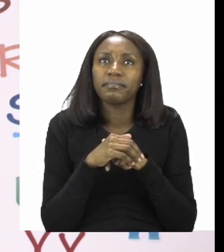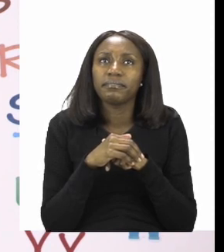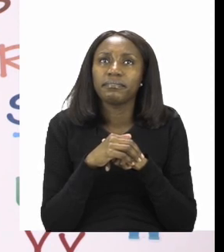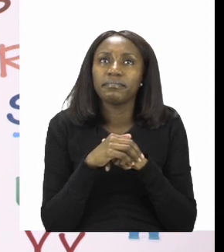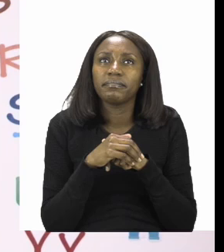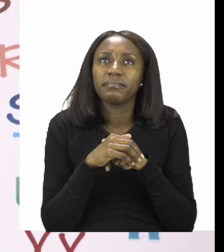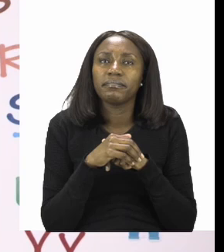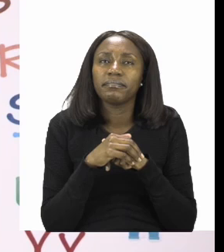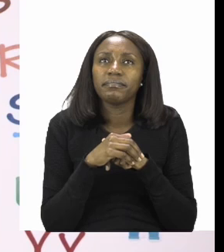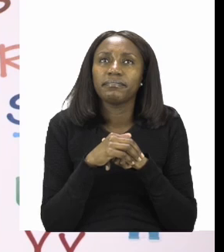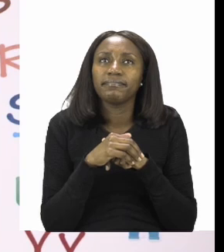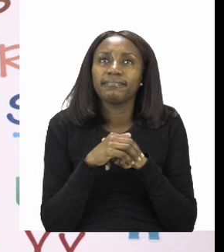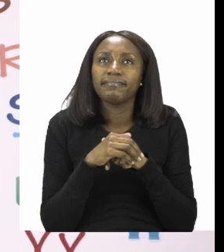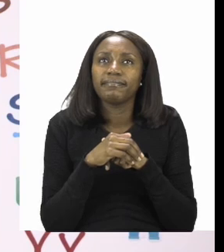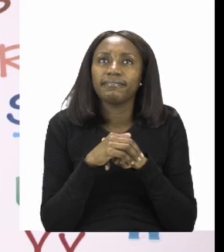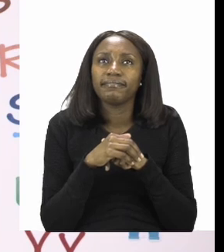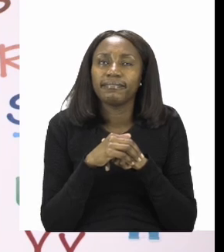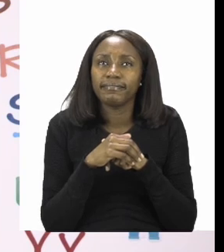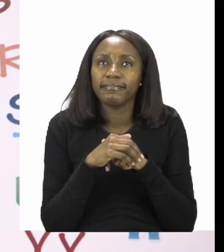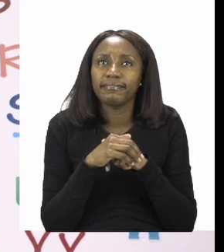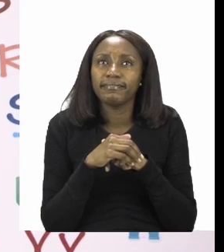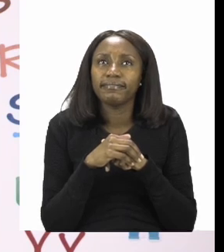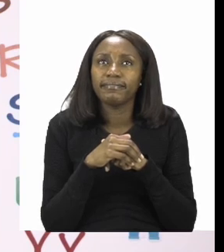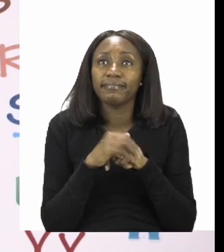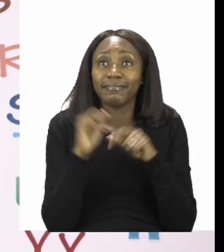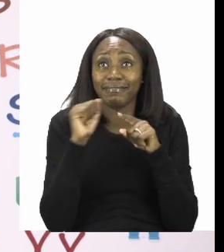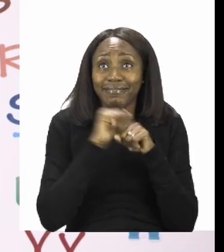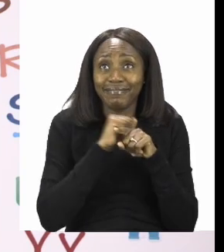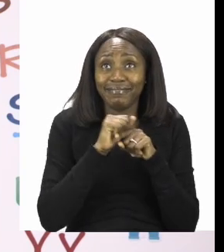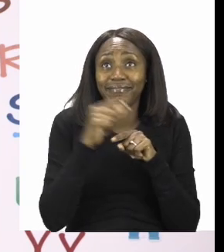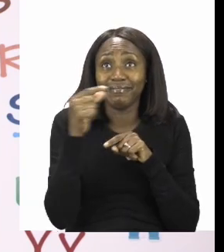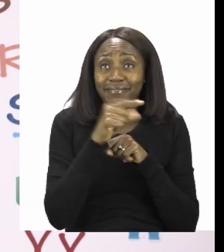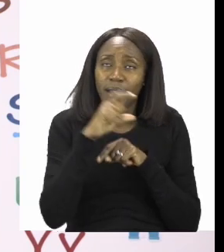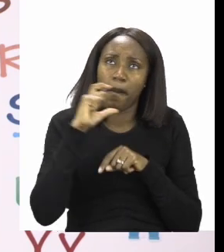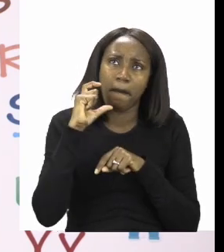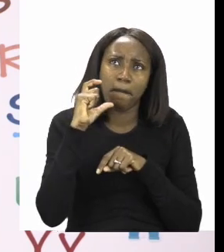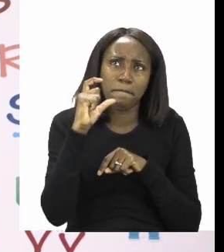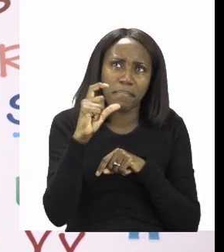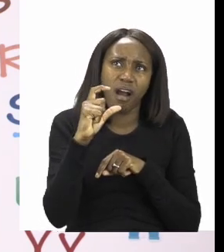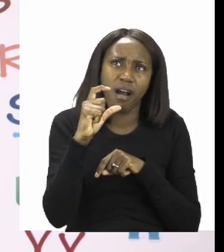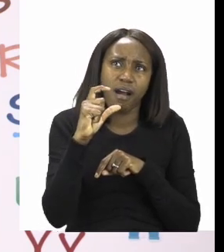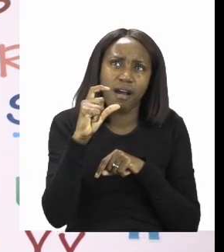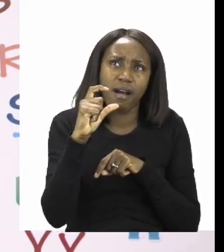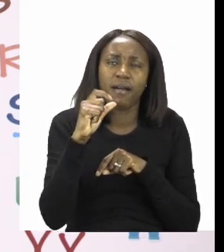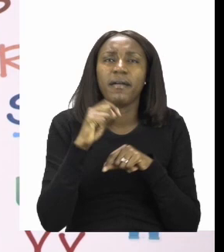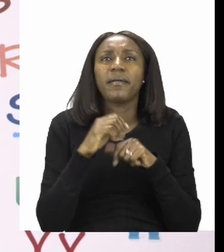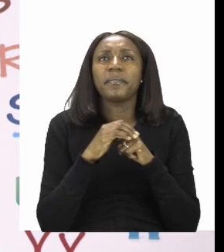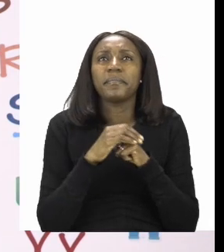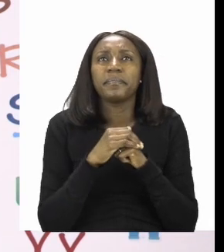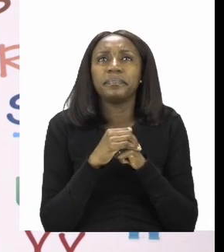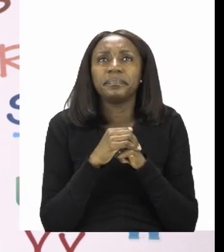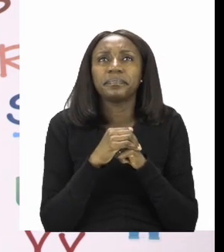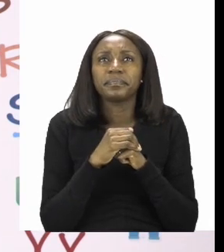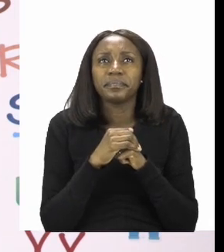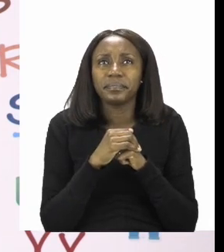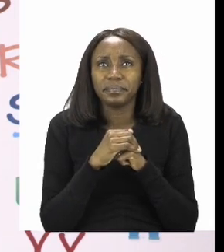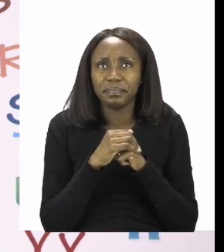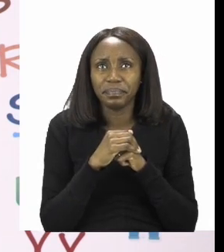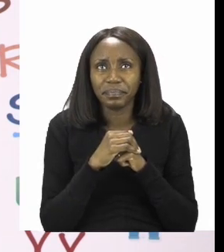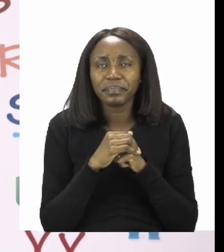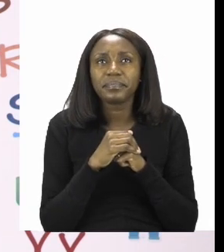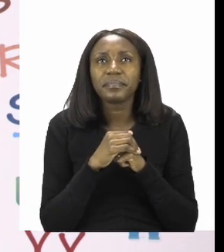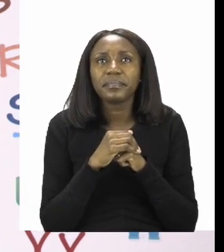pencil and then you make a line across. So this is our capital letter